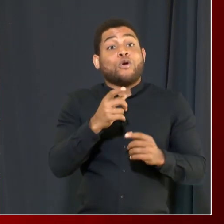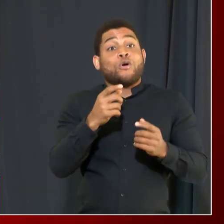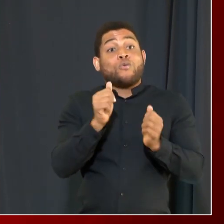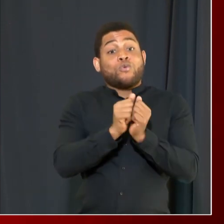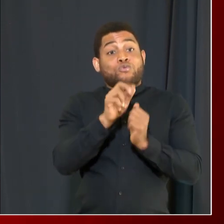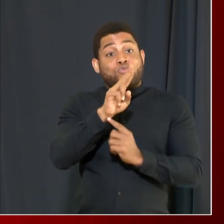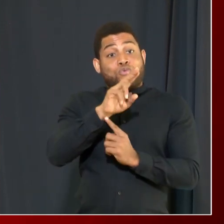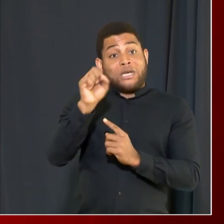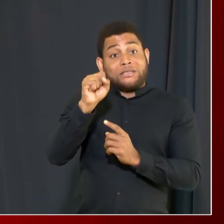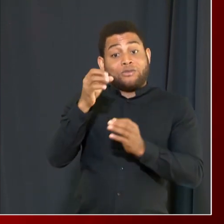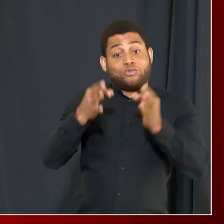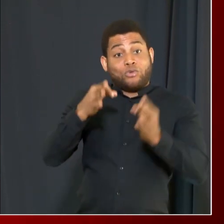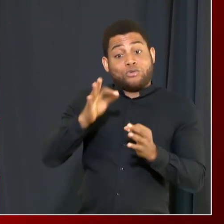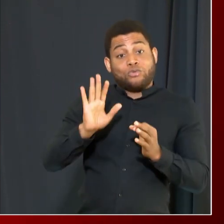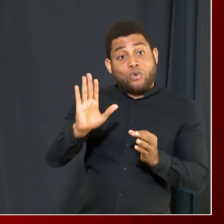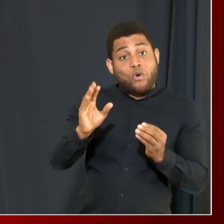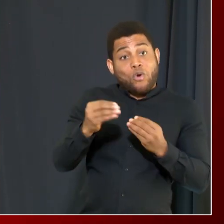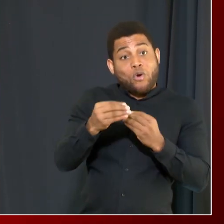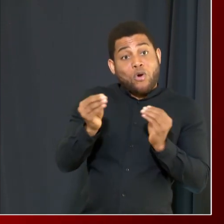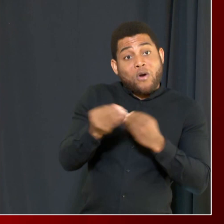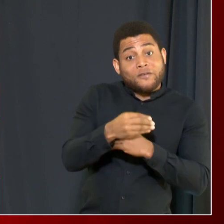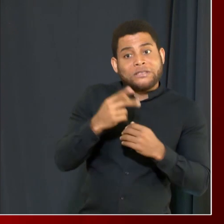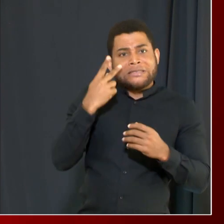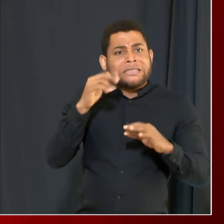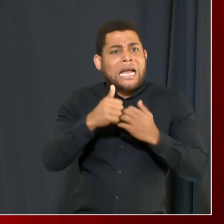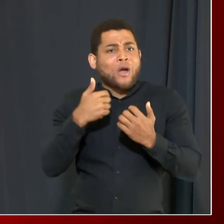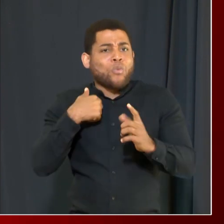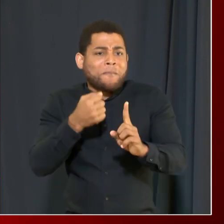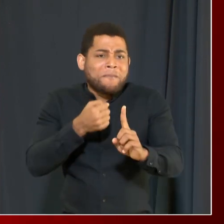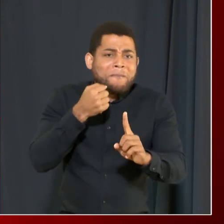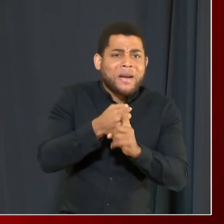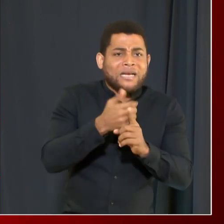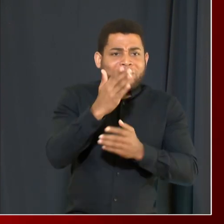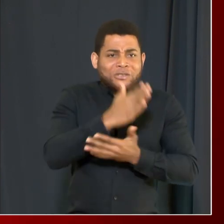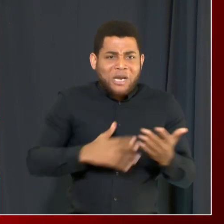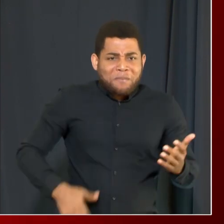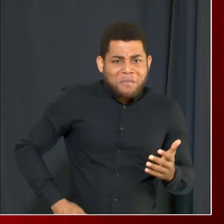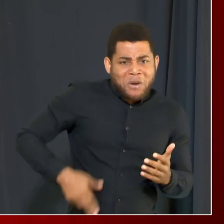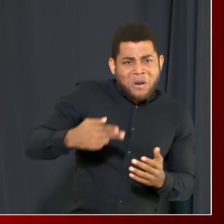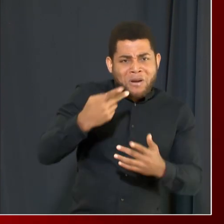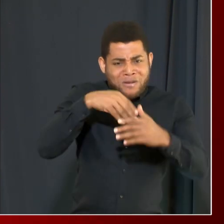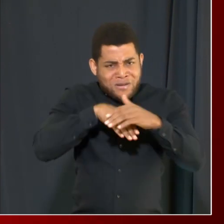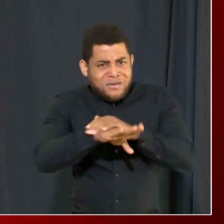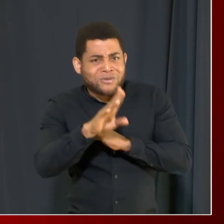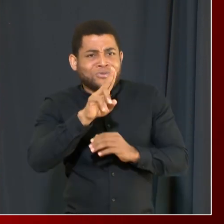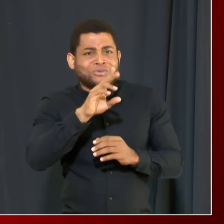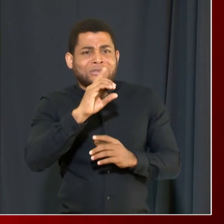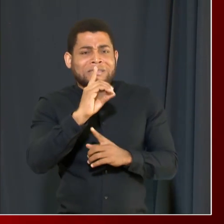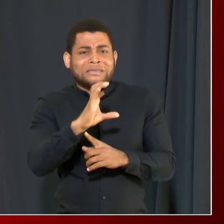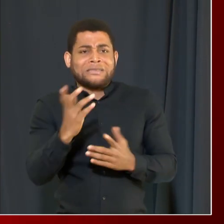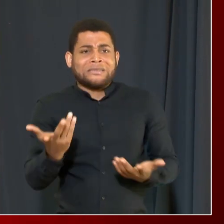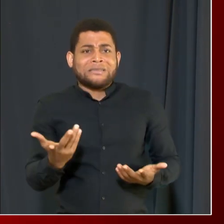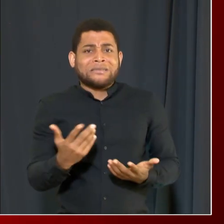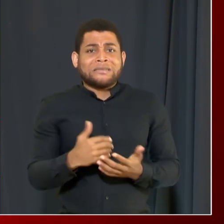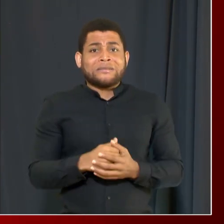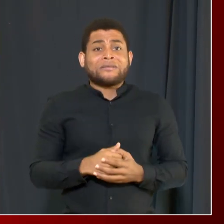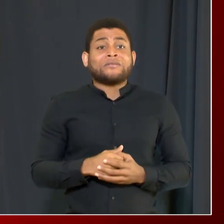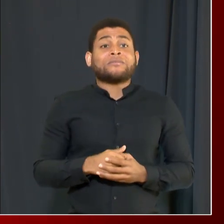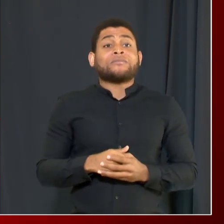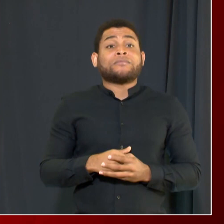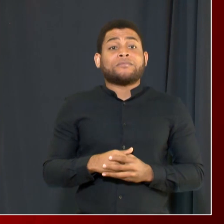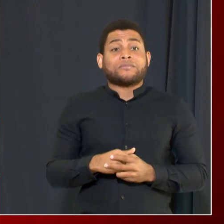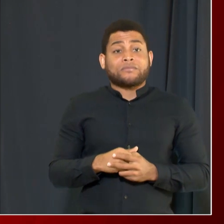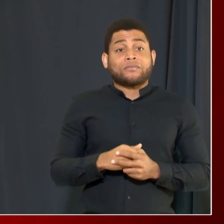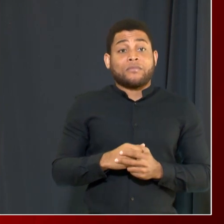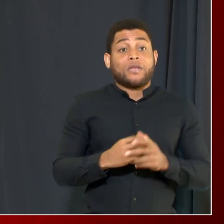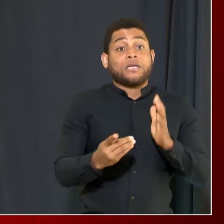to impact, if you will, some of these guns coming into the district. I would add that one of the things that we don't necessarily